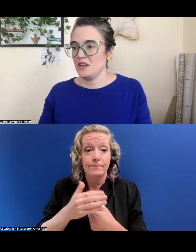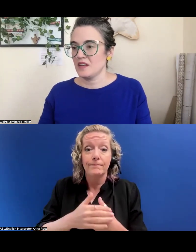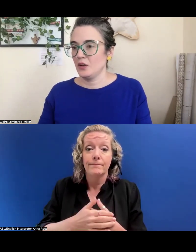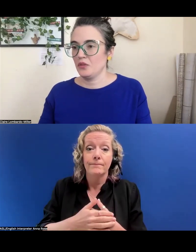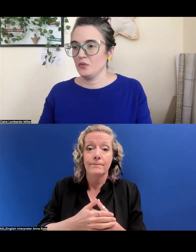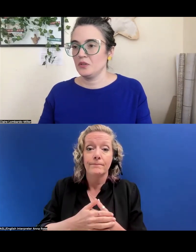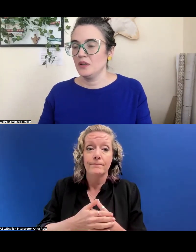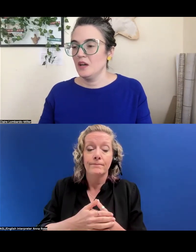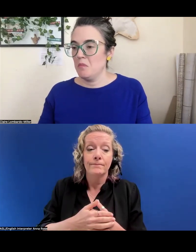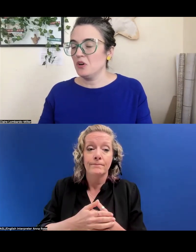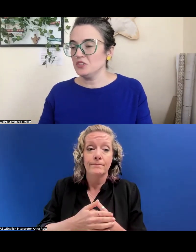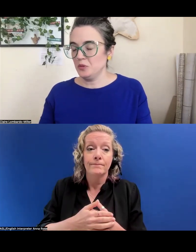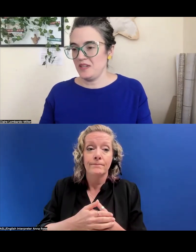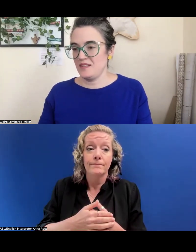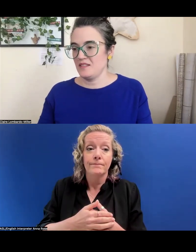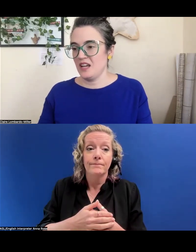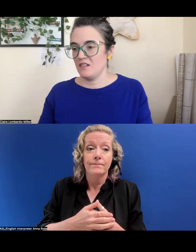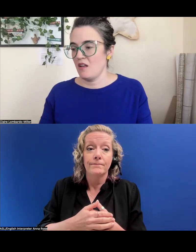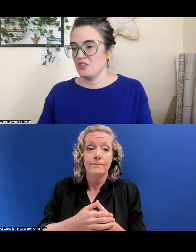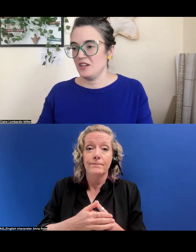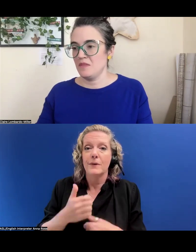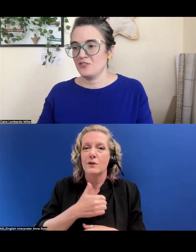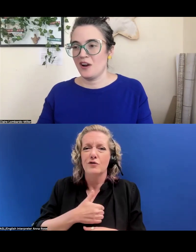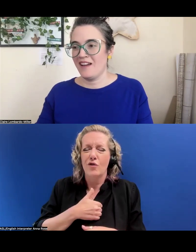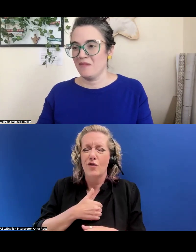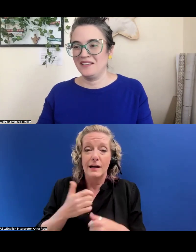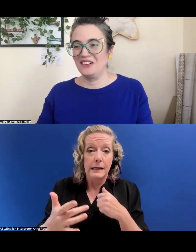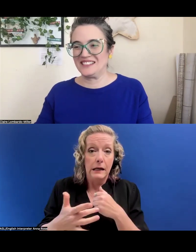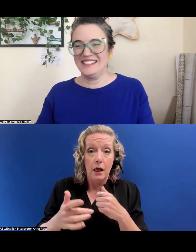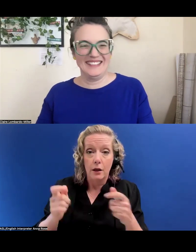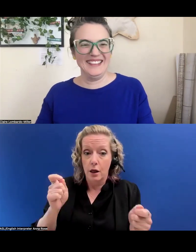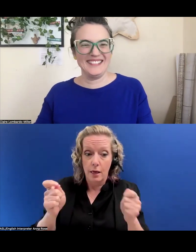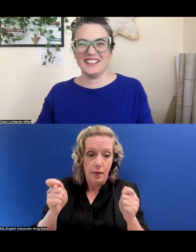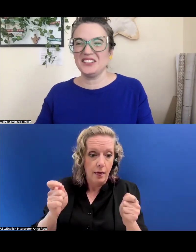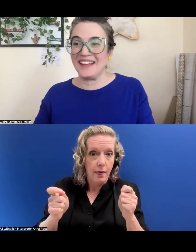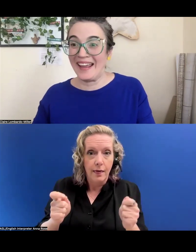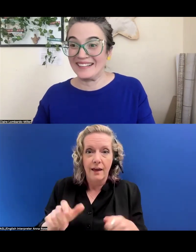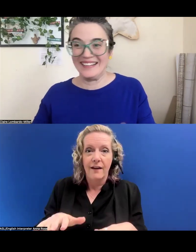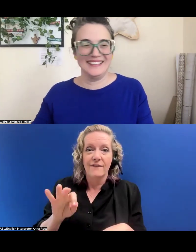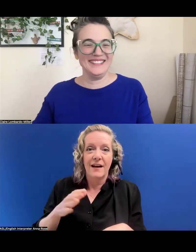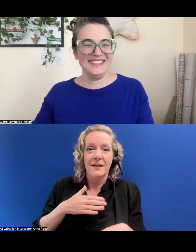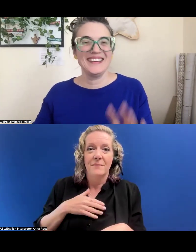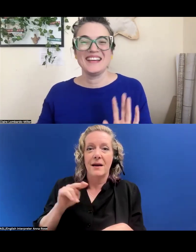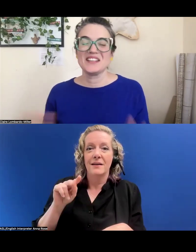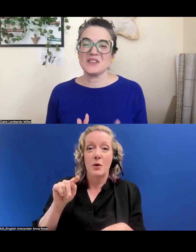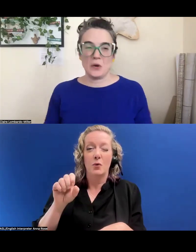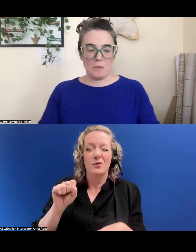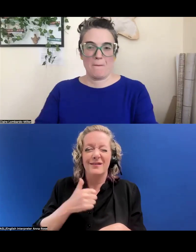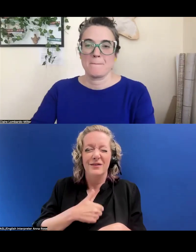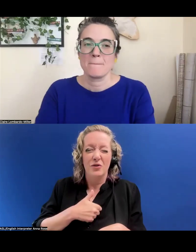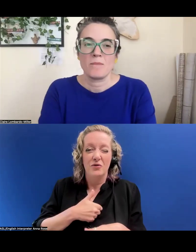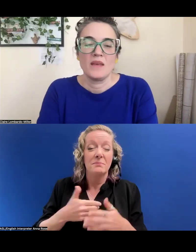Excuse me as I go through multiple pieces of technology to make sure I have my notes. It's a little gangly.